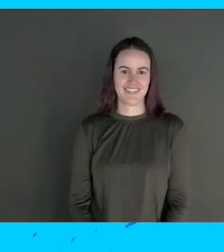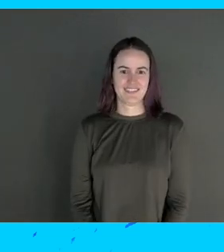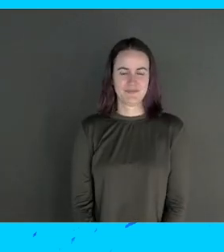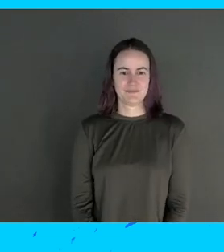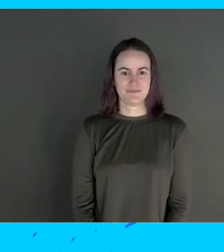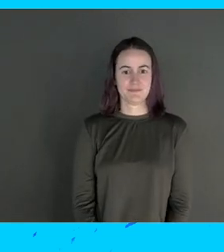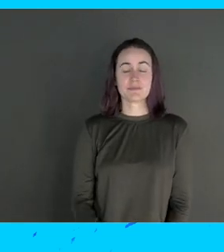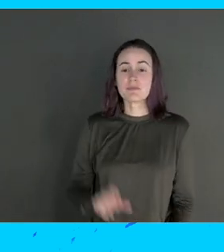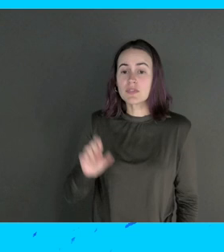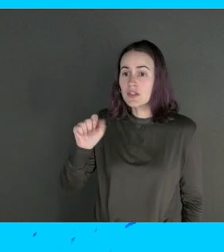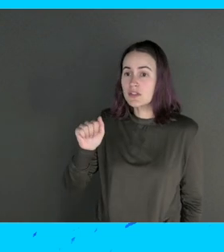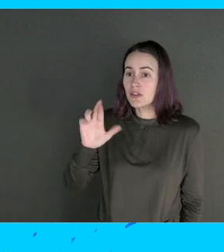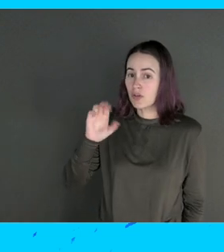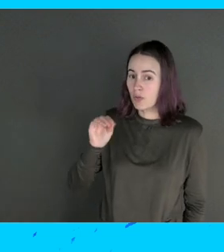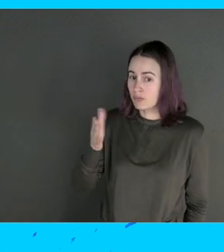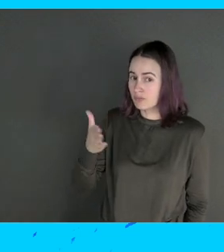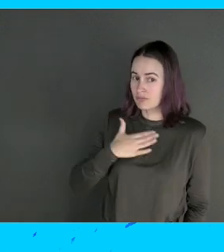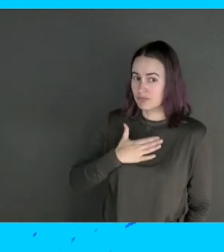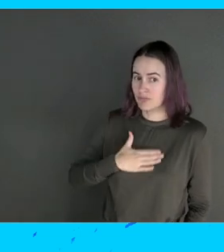did you wanna